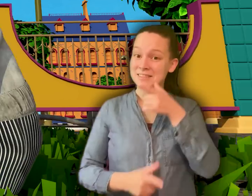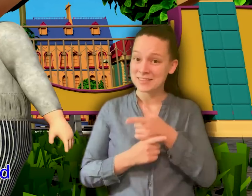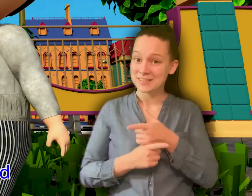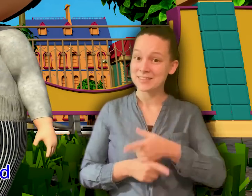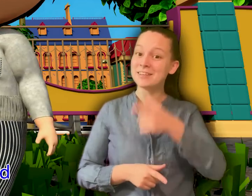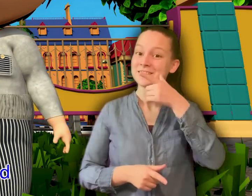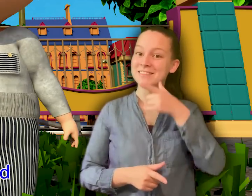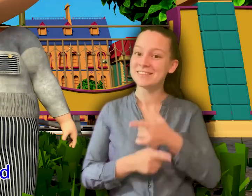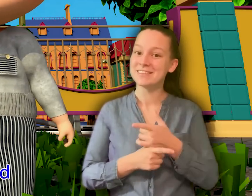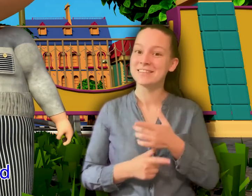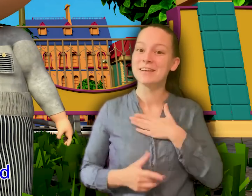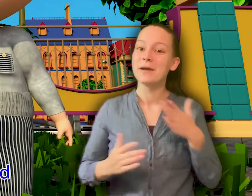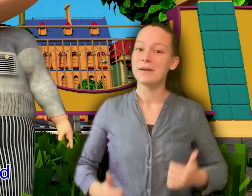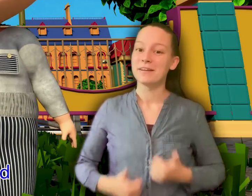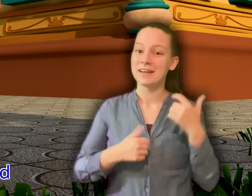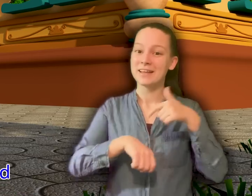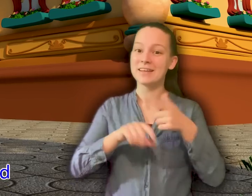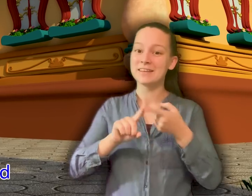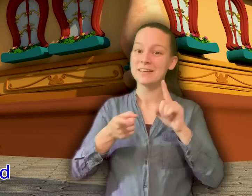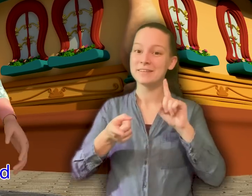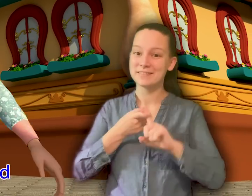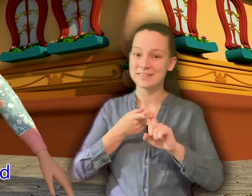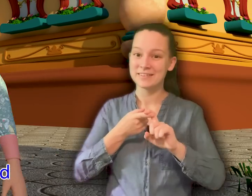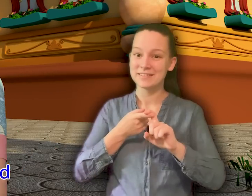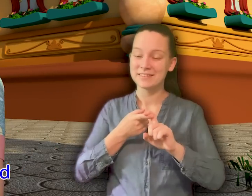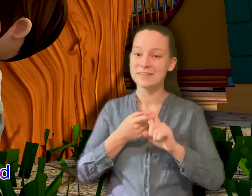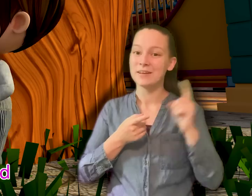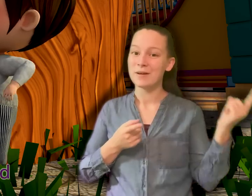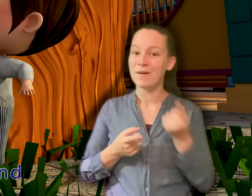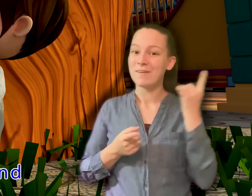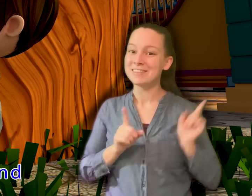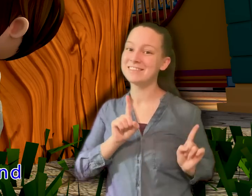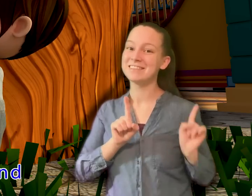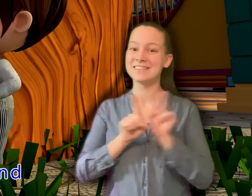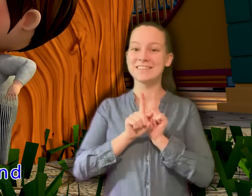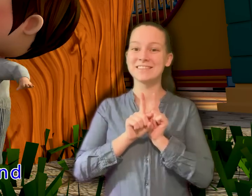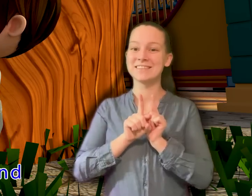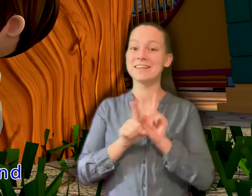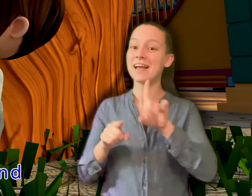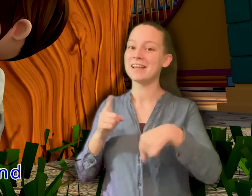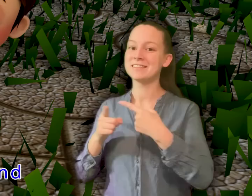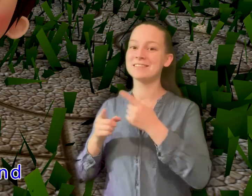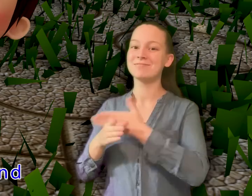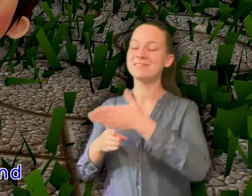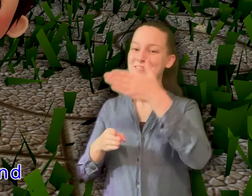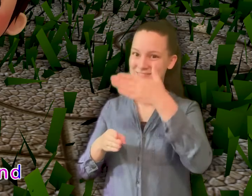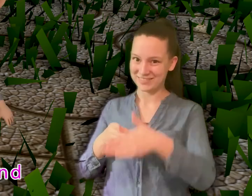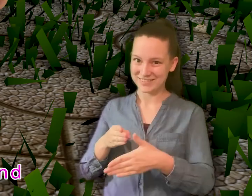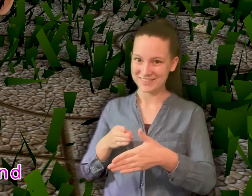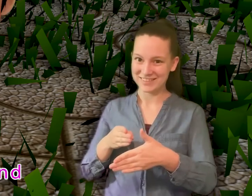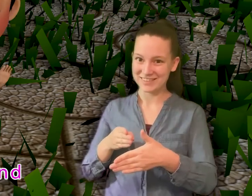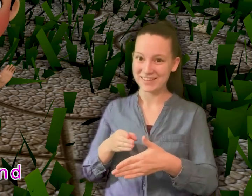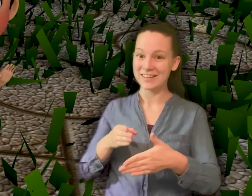La sister sister my lifetime friend always beside me till